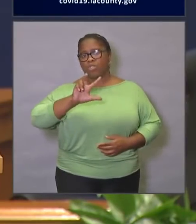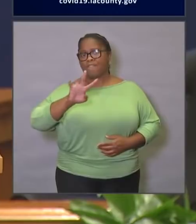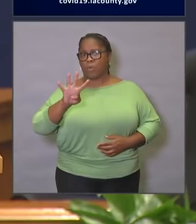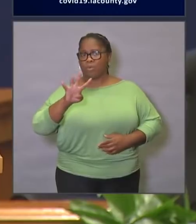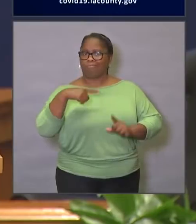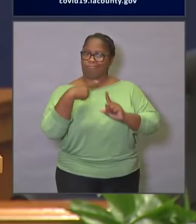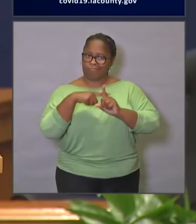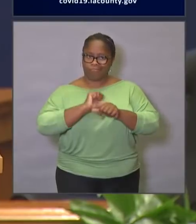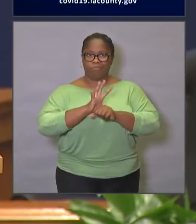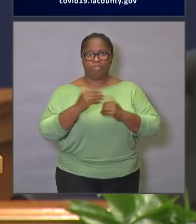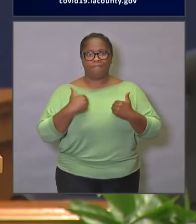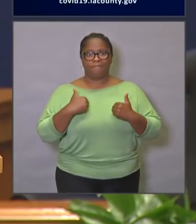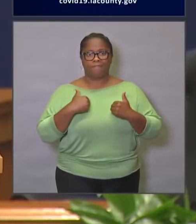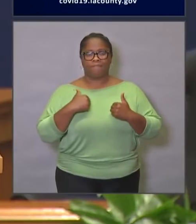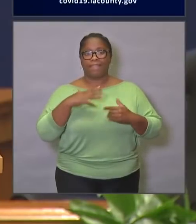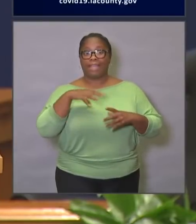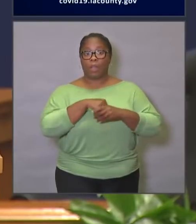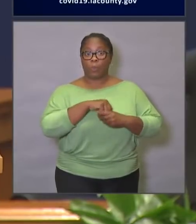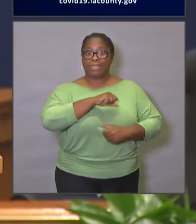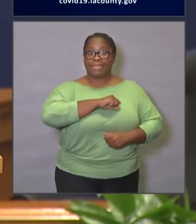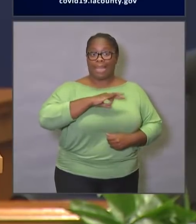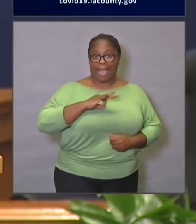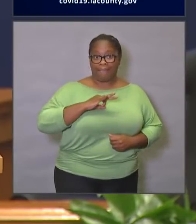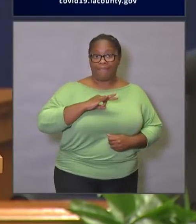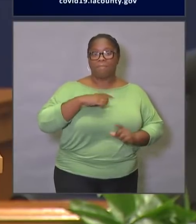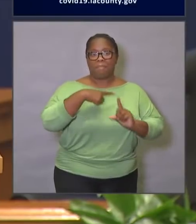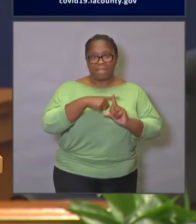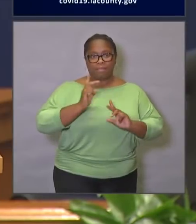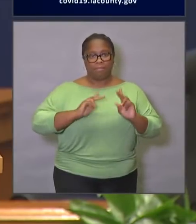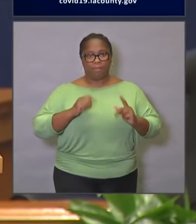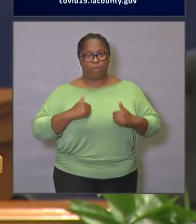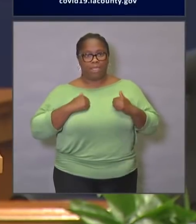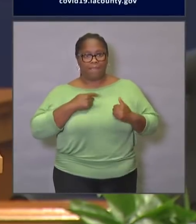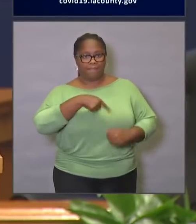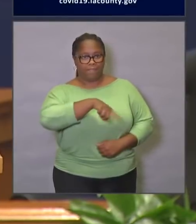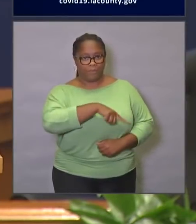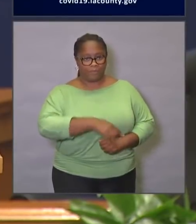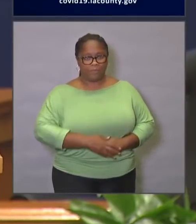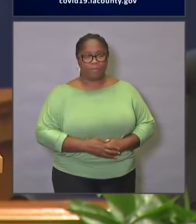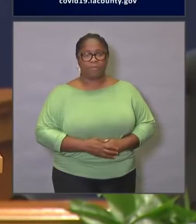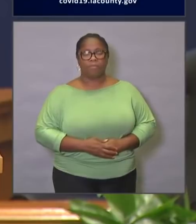26,234, and this includes both staff and residents.